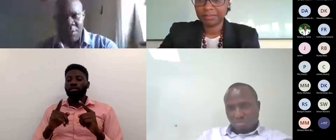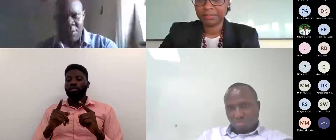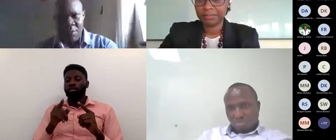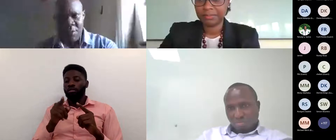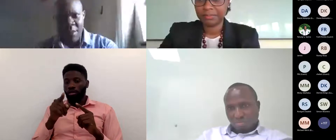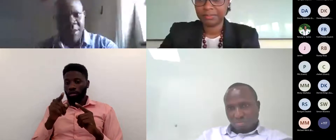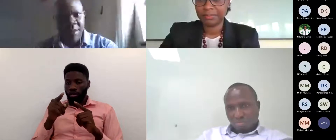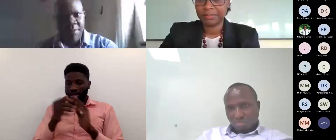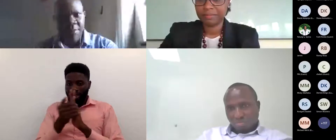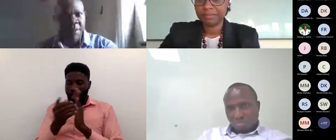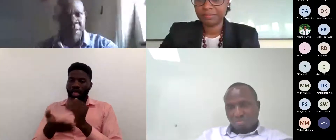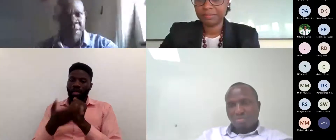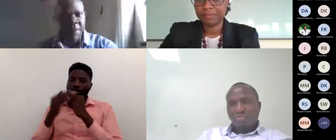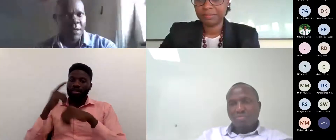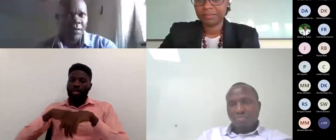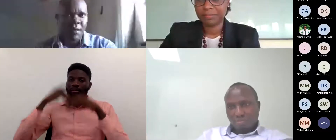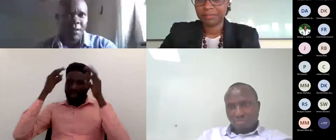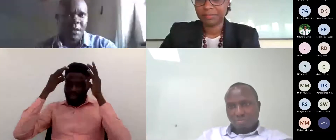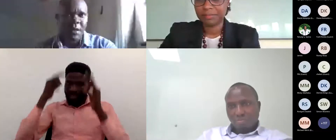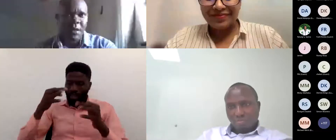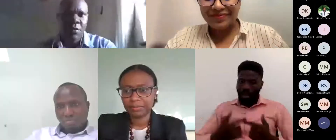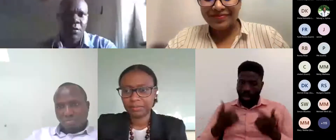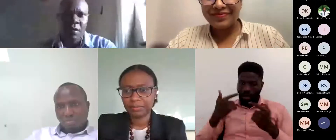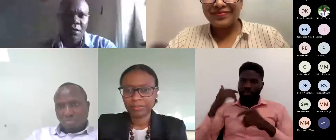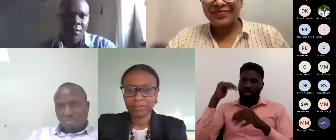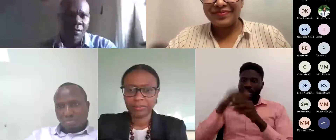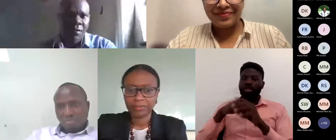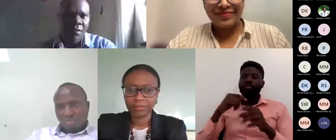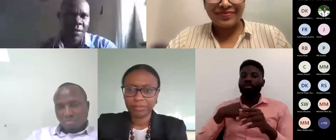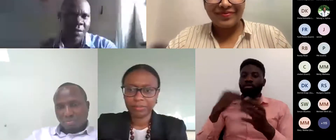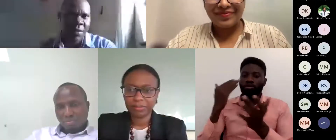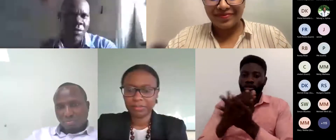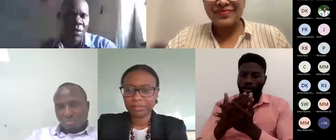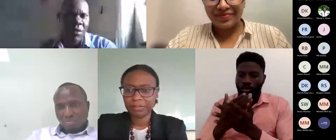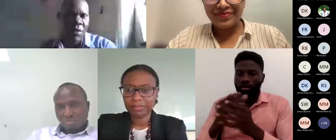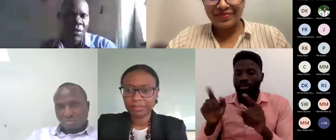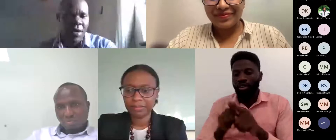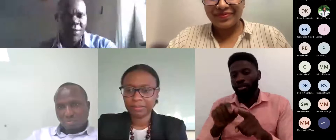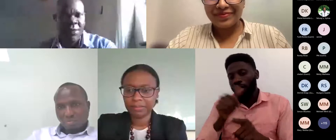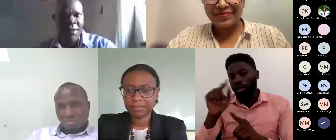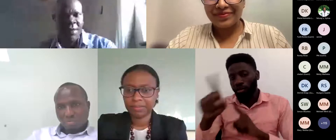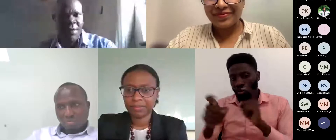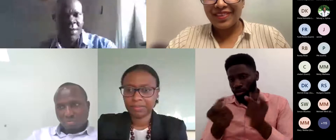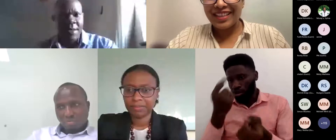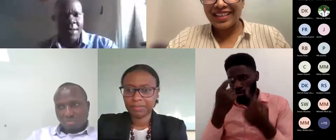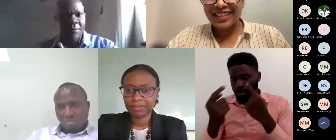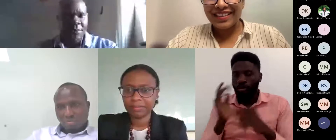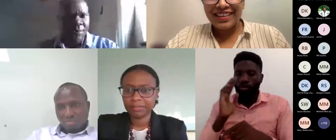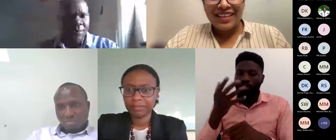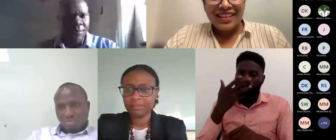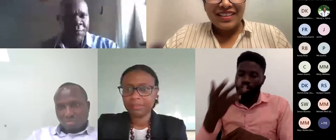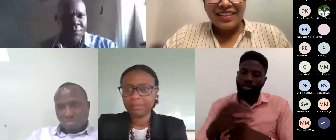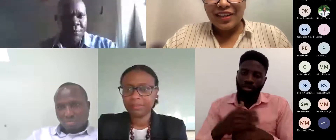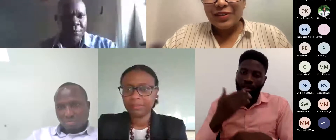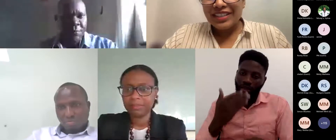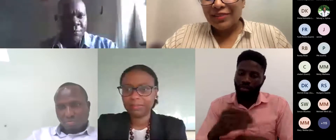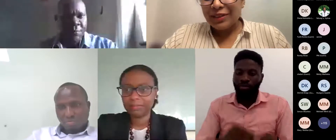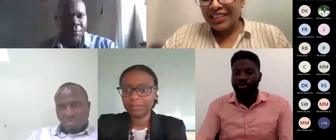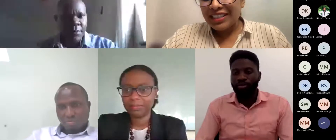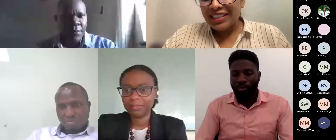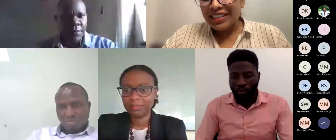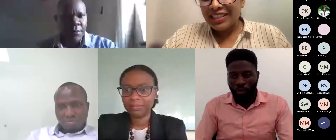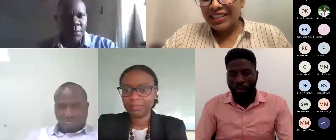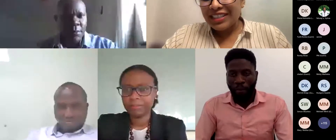I'll stop there. Happy, obviously, to look at some of the questions that will come through. Thank you. Thank